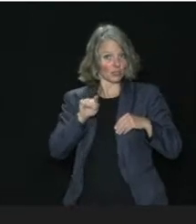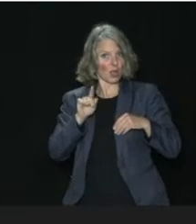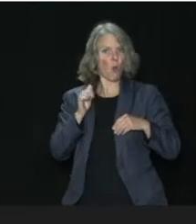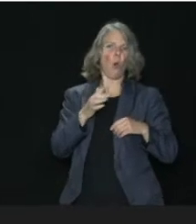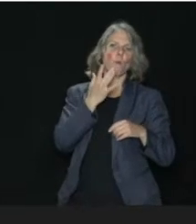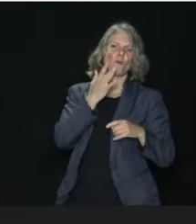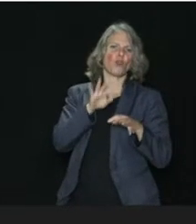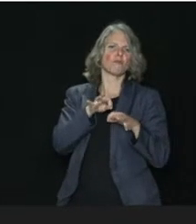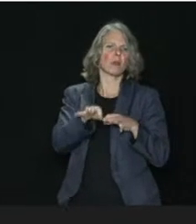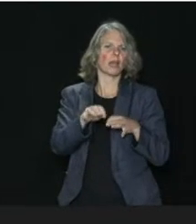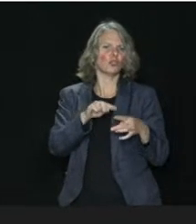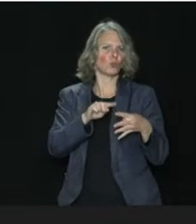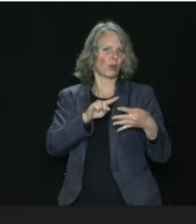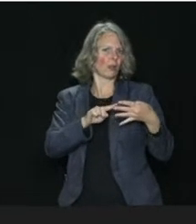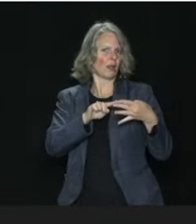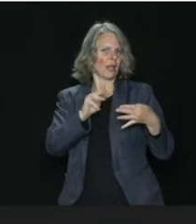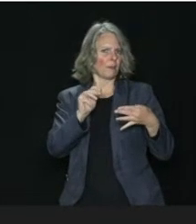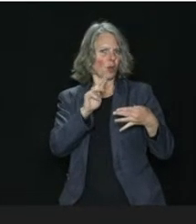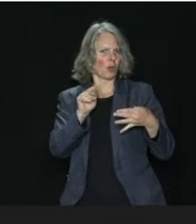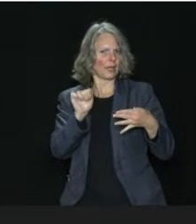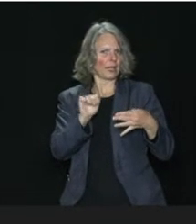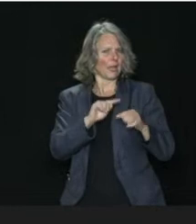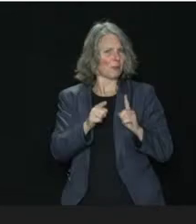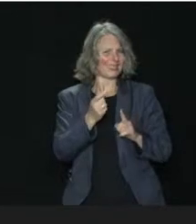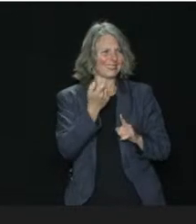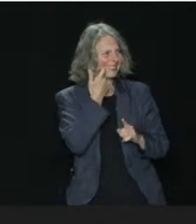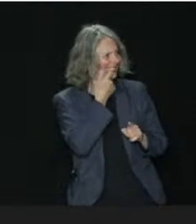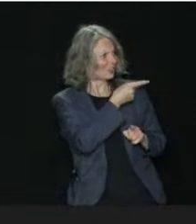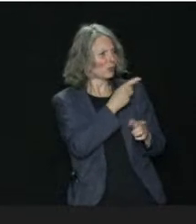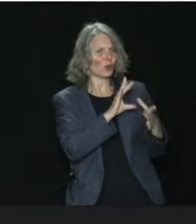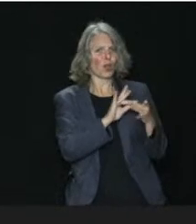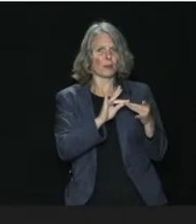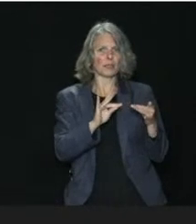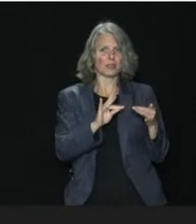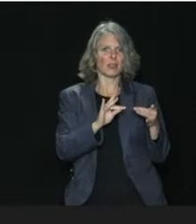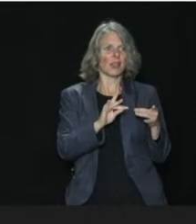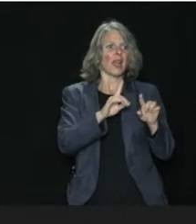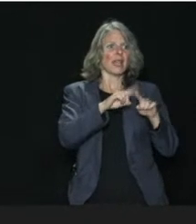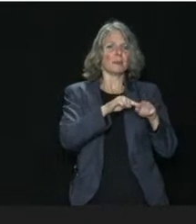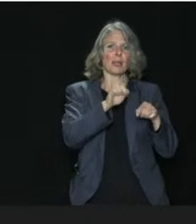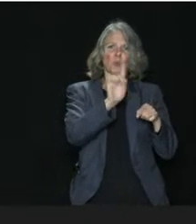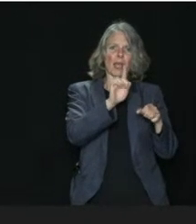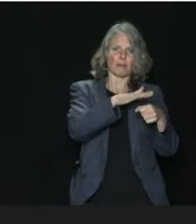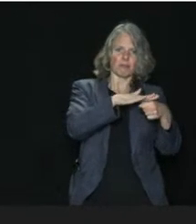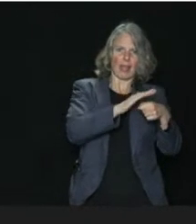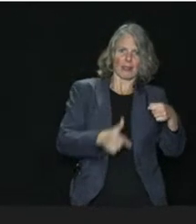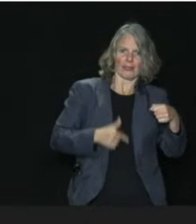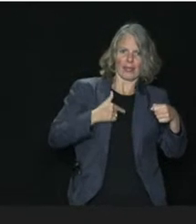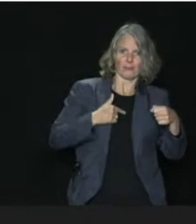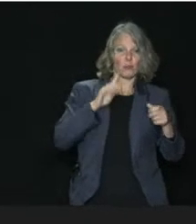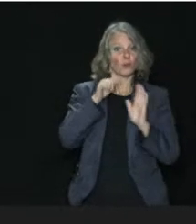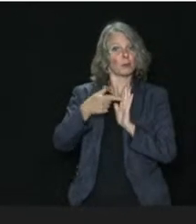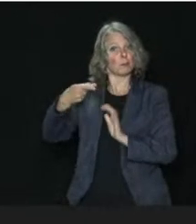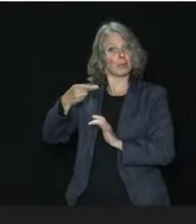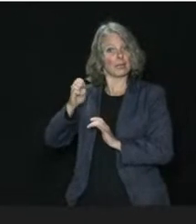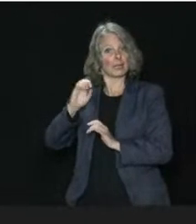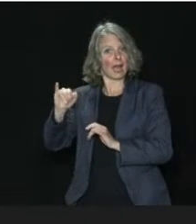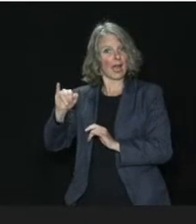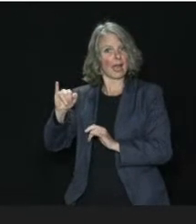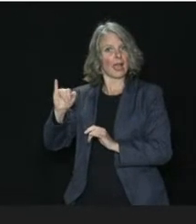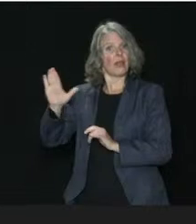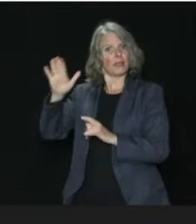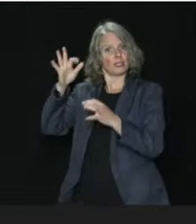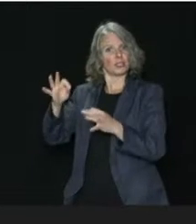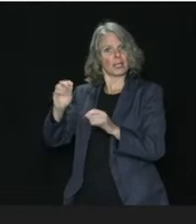vaccine. Now you're saying, a few moments ago, Dr. Tam, that location is a factor here, too. You're saying people in PEI may have a different